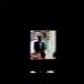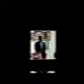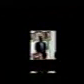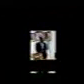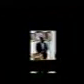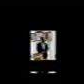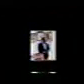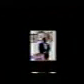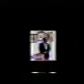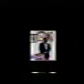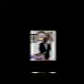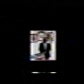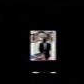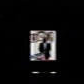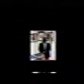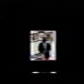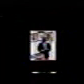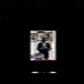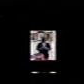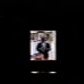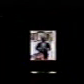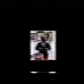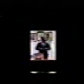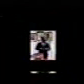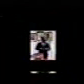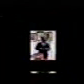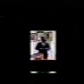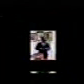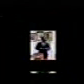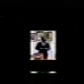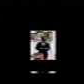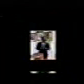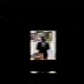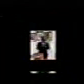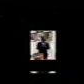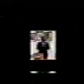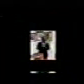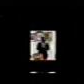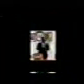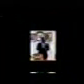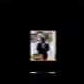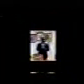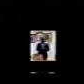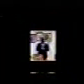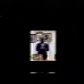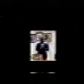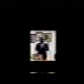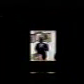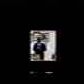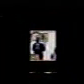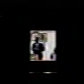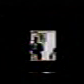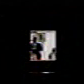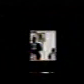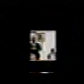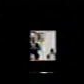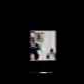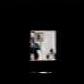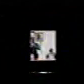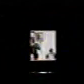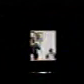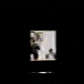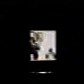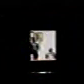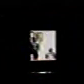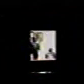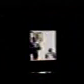casting down. And the time of rooting out. Every plant the Heavenly Father has not planted in your life. This